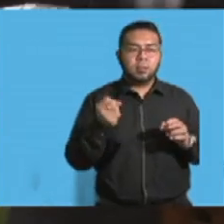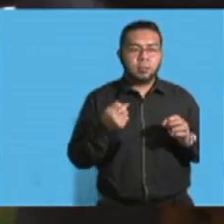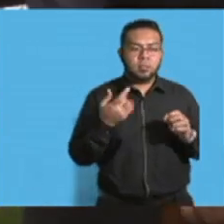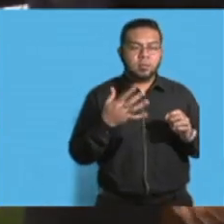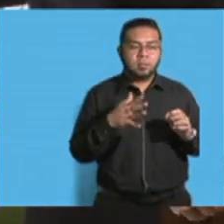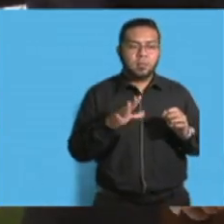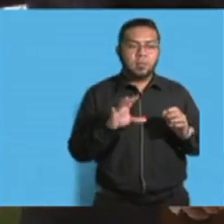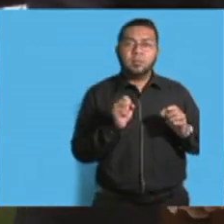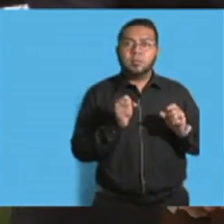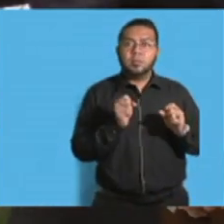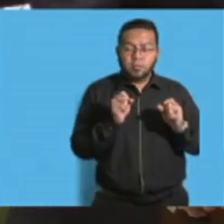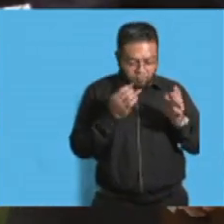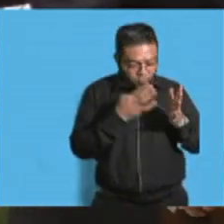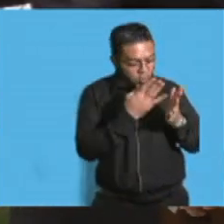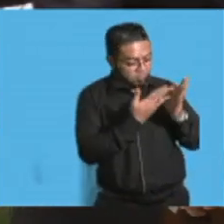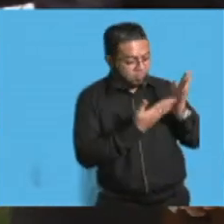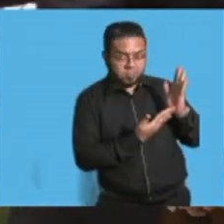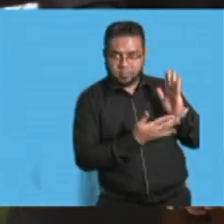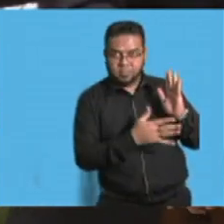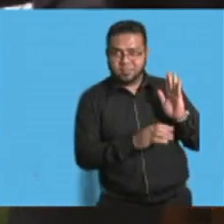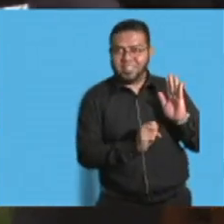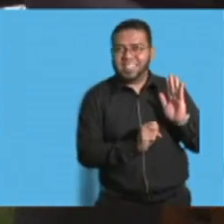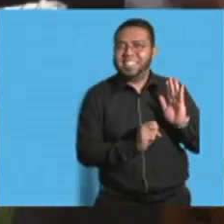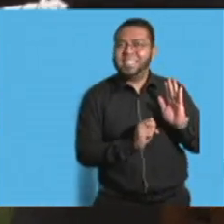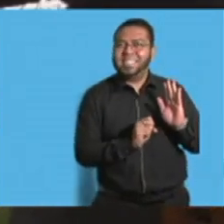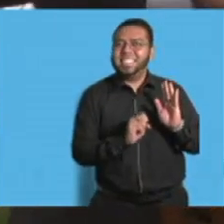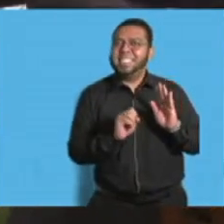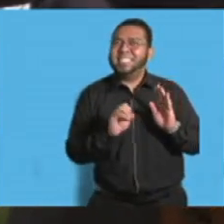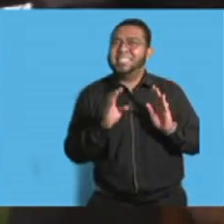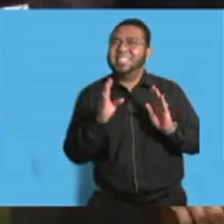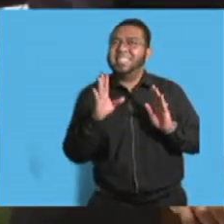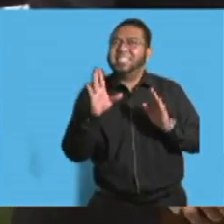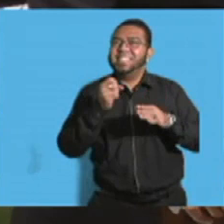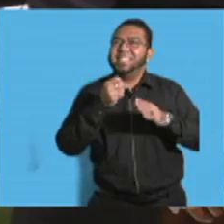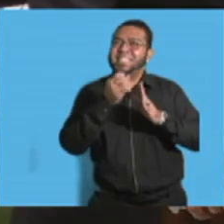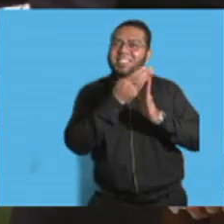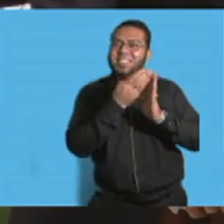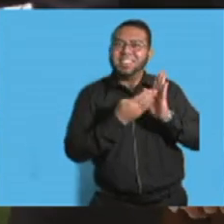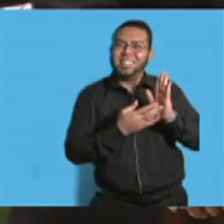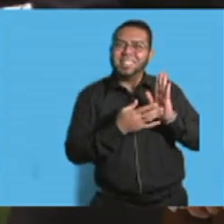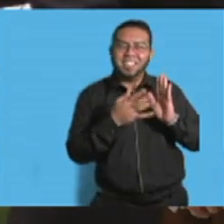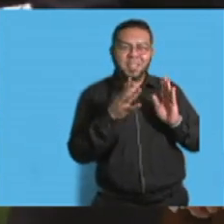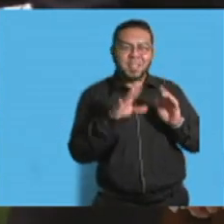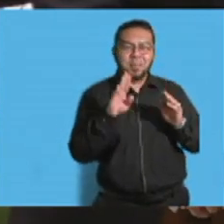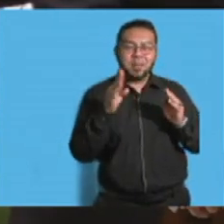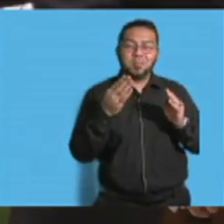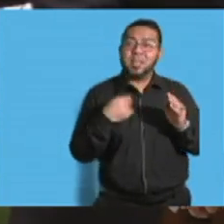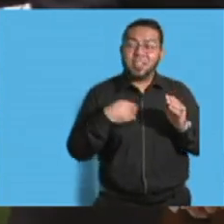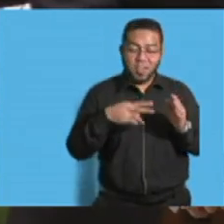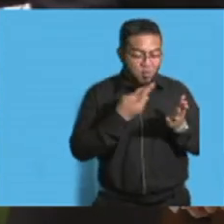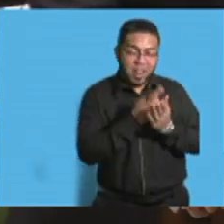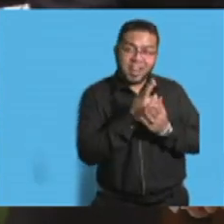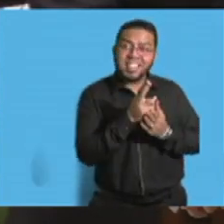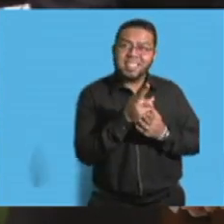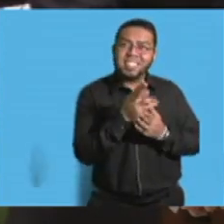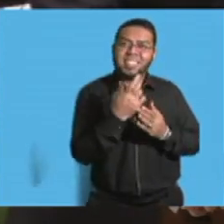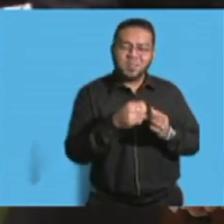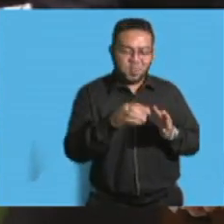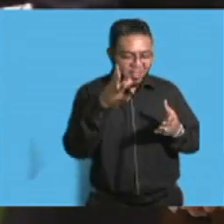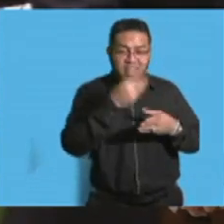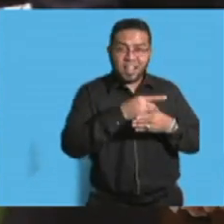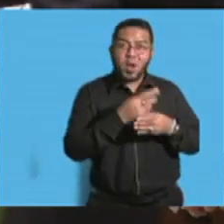$6.5 billion. And some have gone to the extent of saying that our debt is around $8 billion. Madam Speaker, the reality is that our debt as of